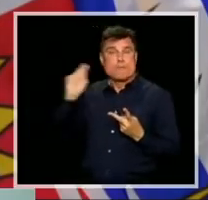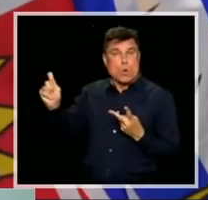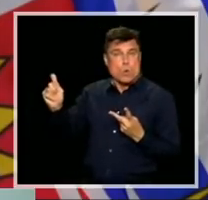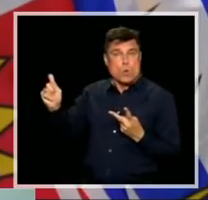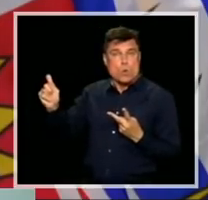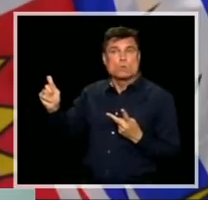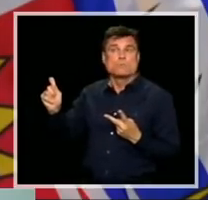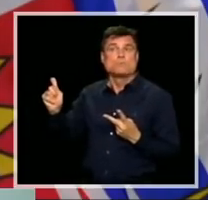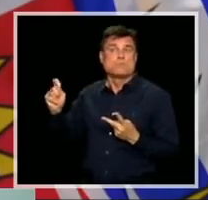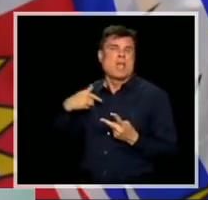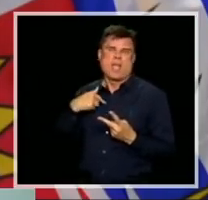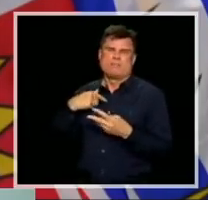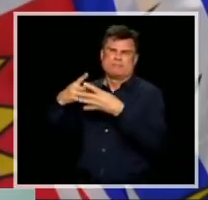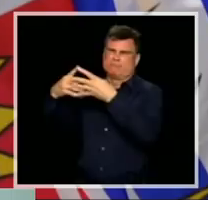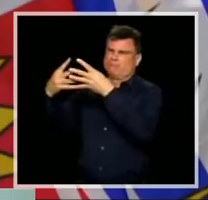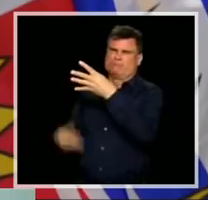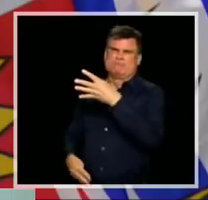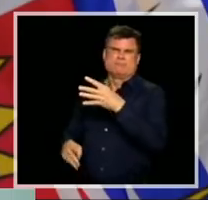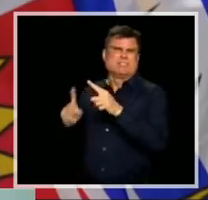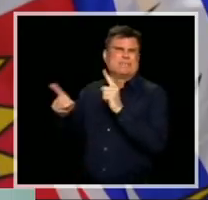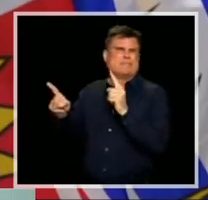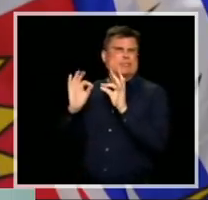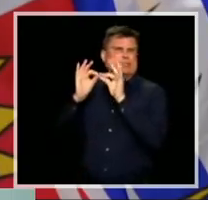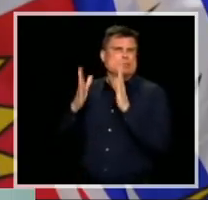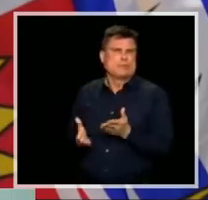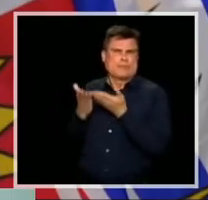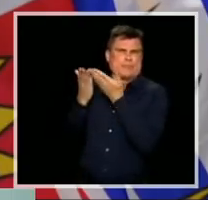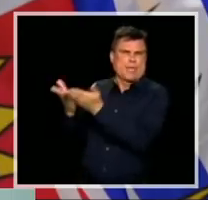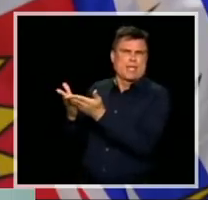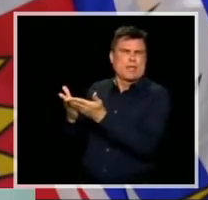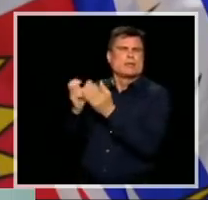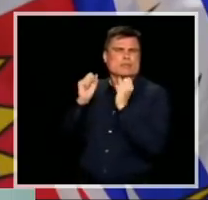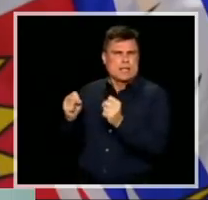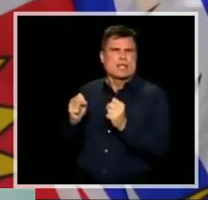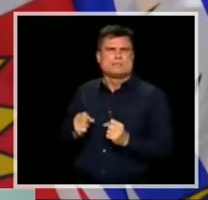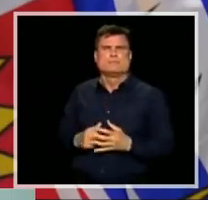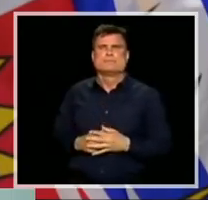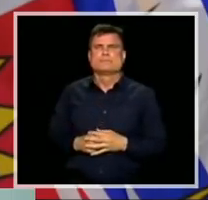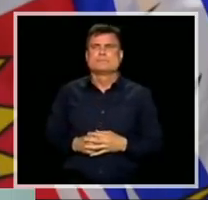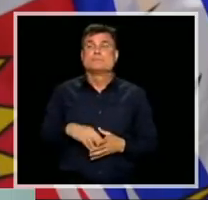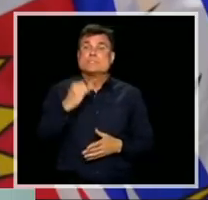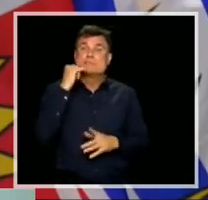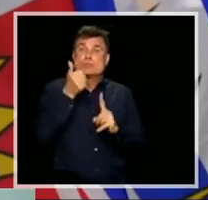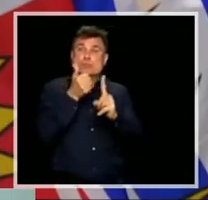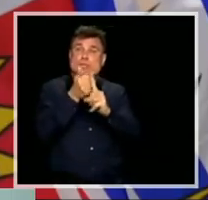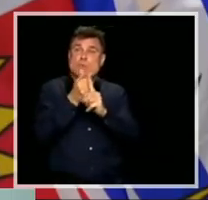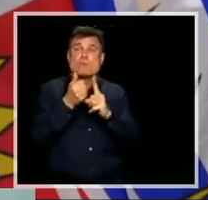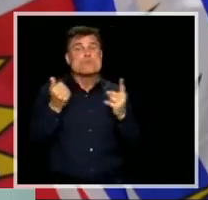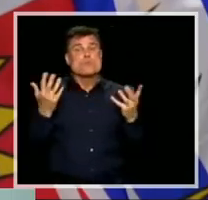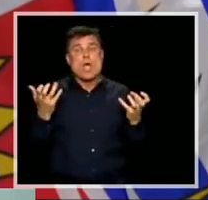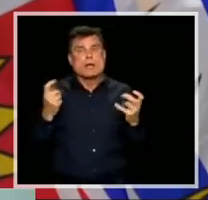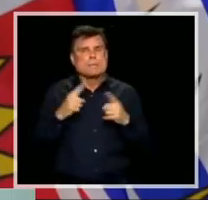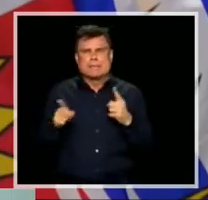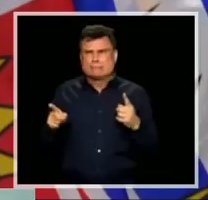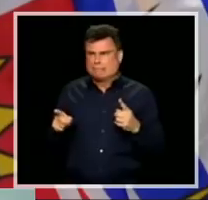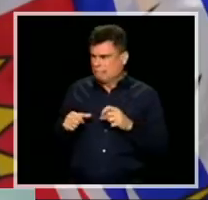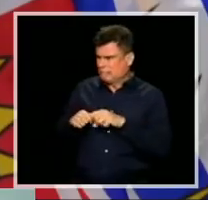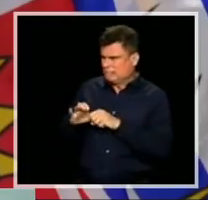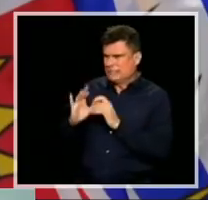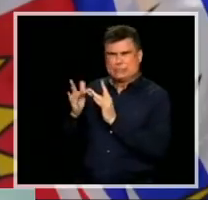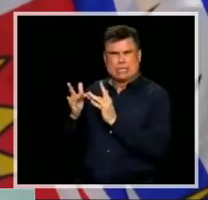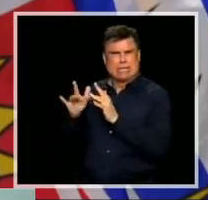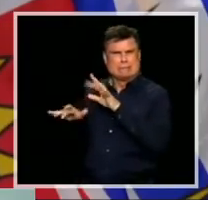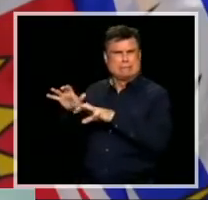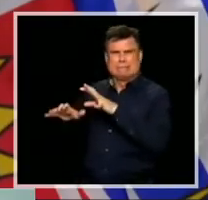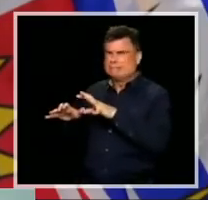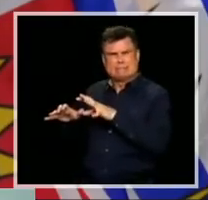greatest risks are, where the measures we can take to protect ourselves, and we've talked about those, we've practiced those, and it's been working. As